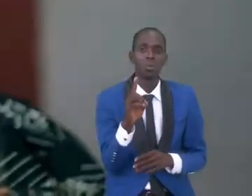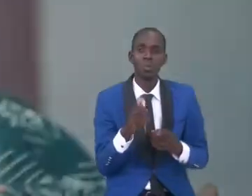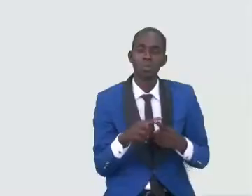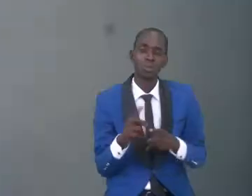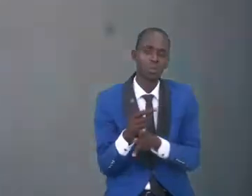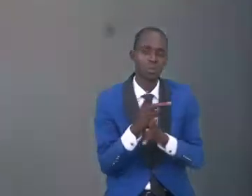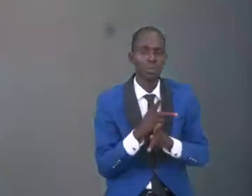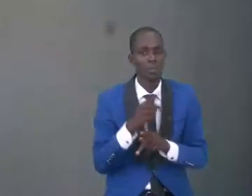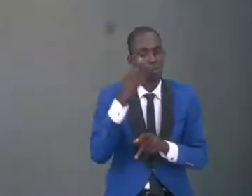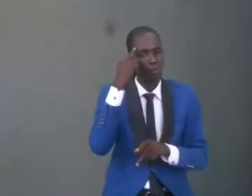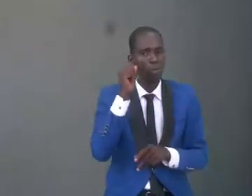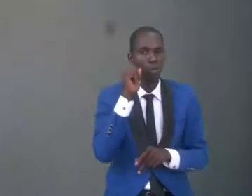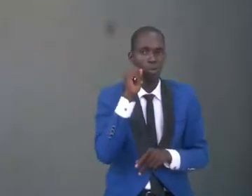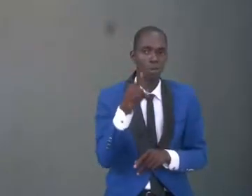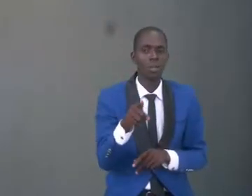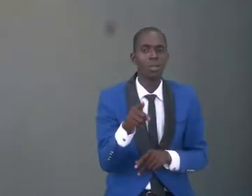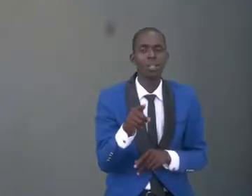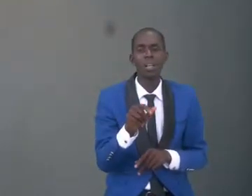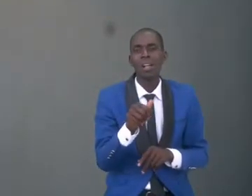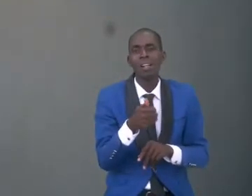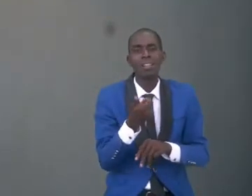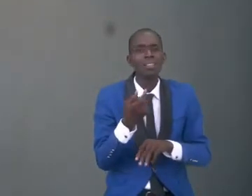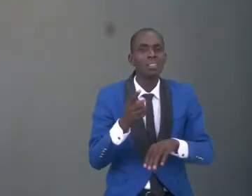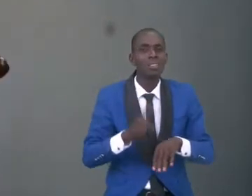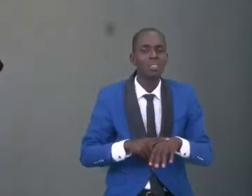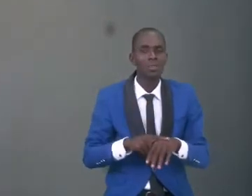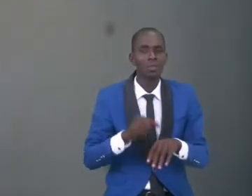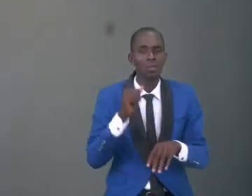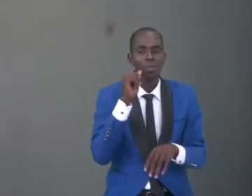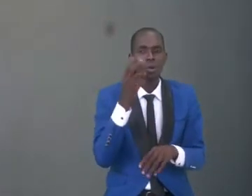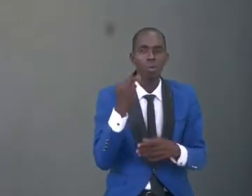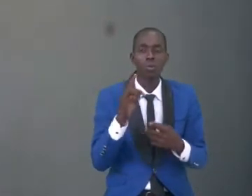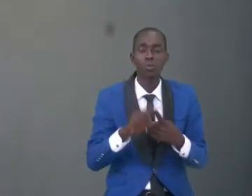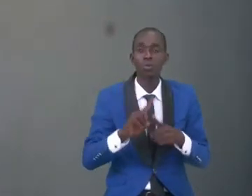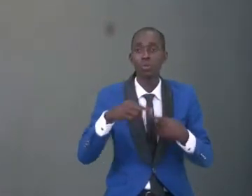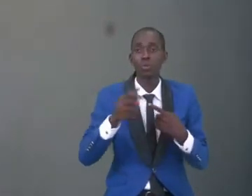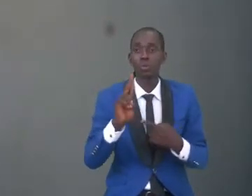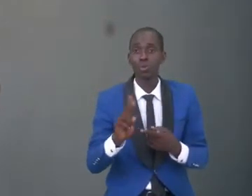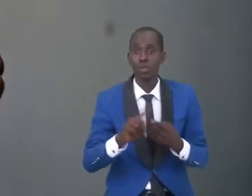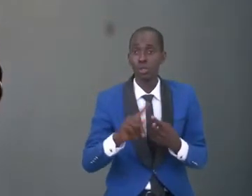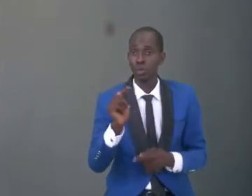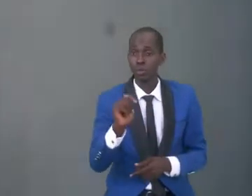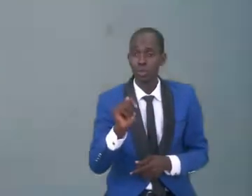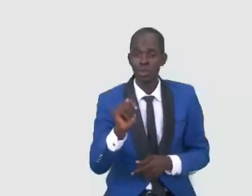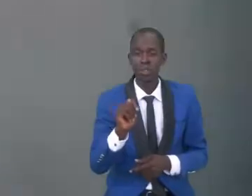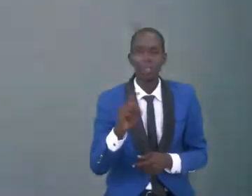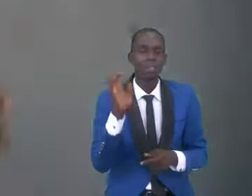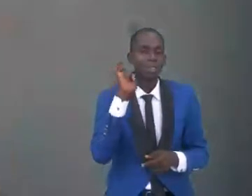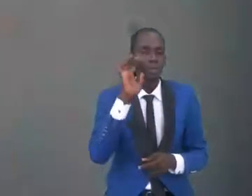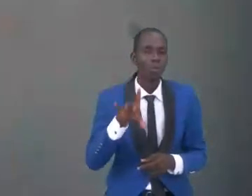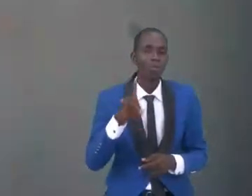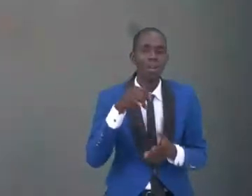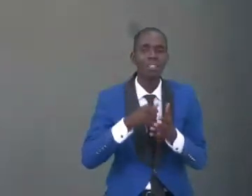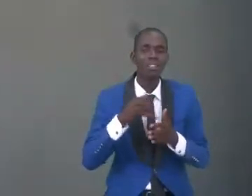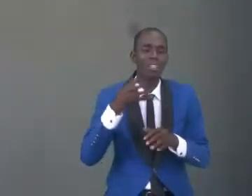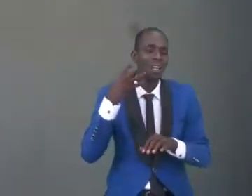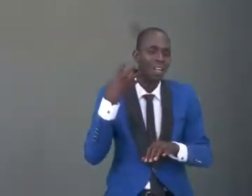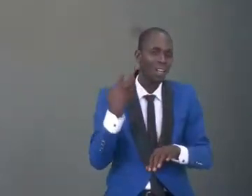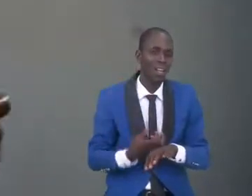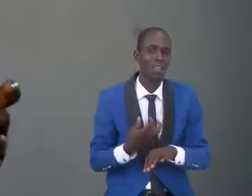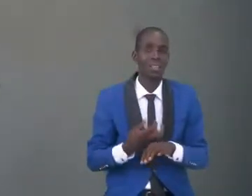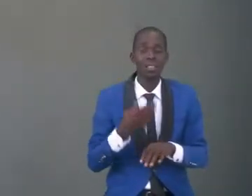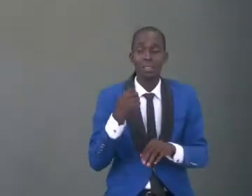me. Whenever I want to stool, I find it difficult. The pains will be